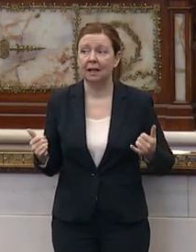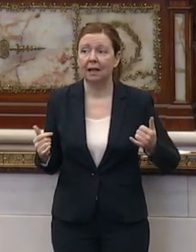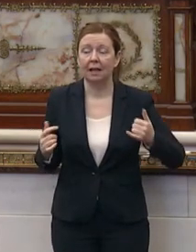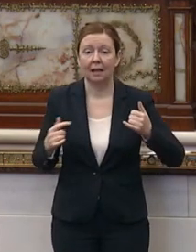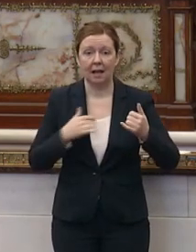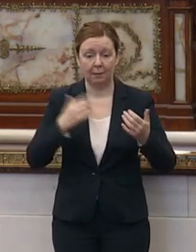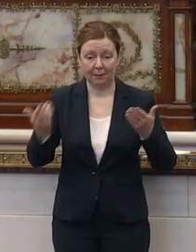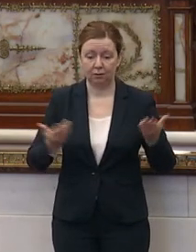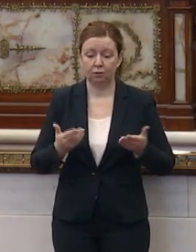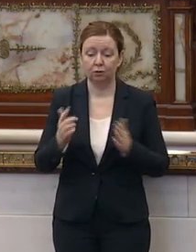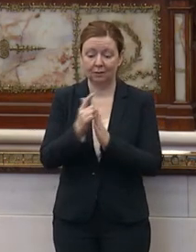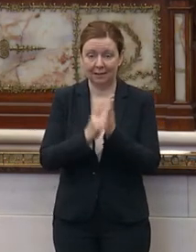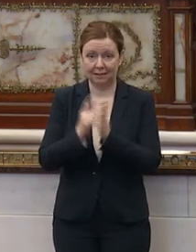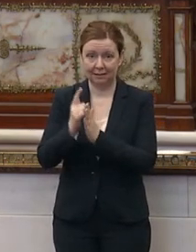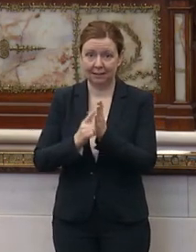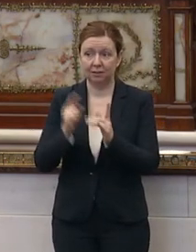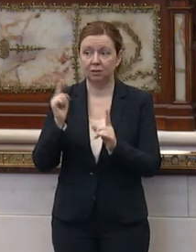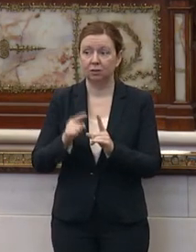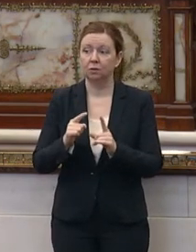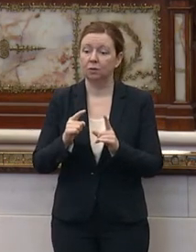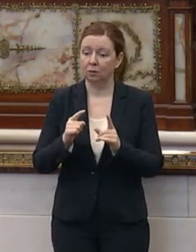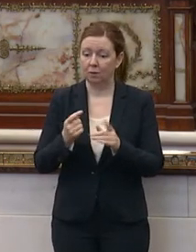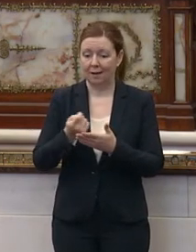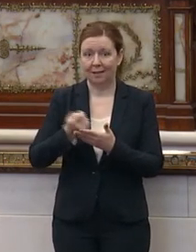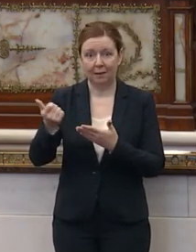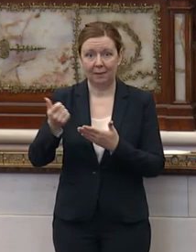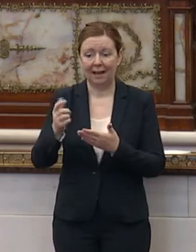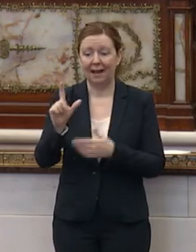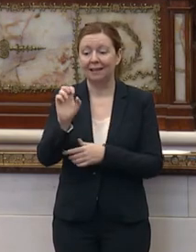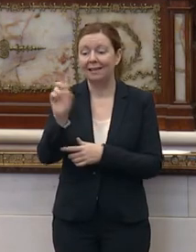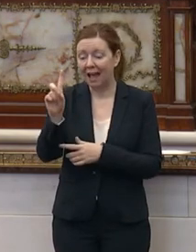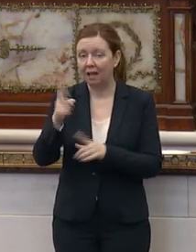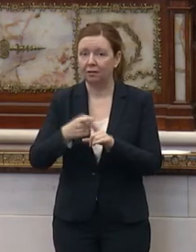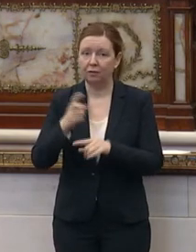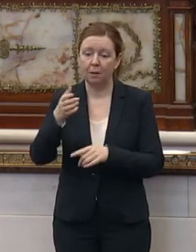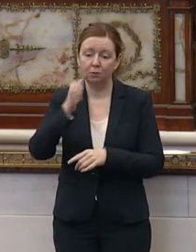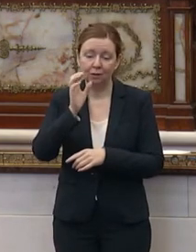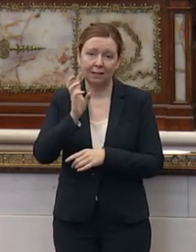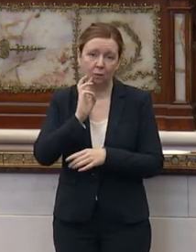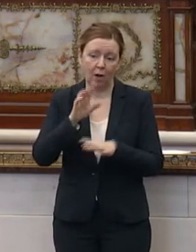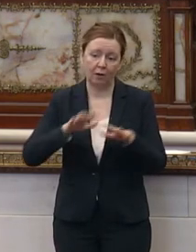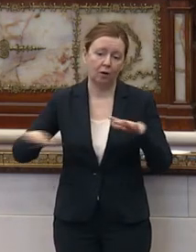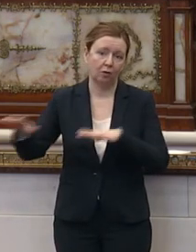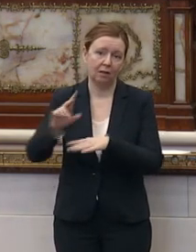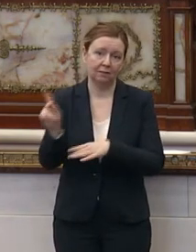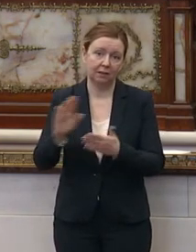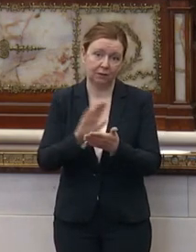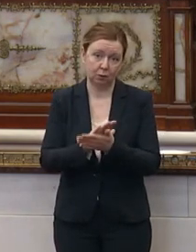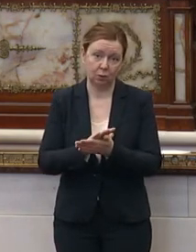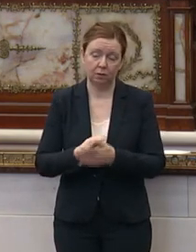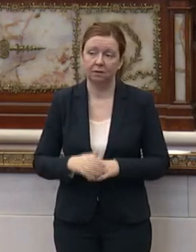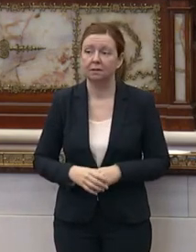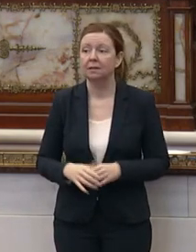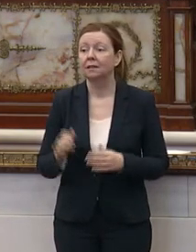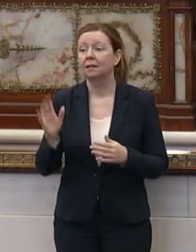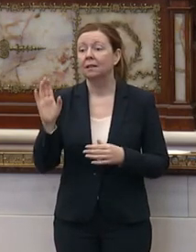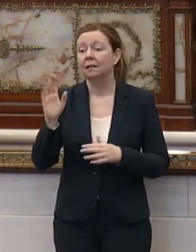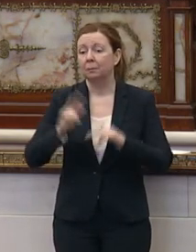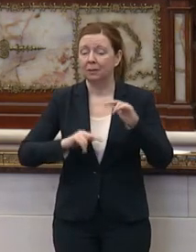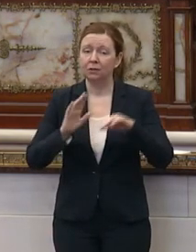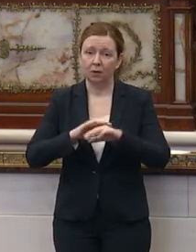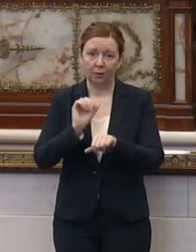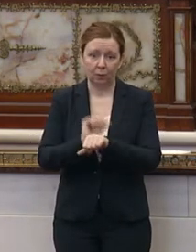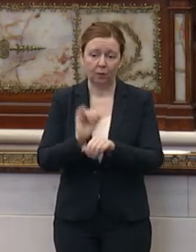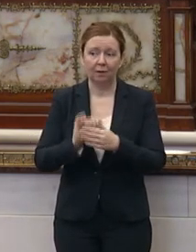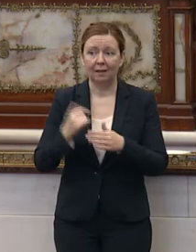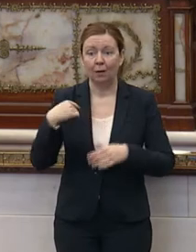am introducing legislation to effectively eliminate lead from drinking water across Philadelphia schools. This builds on the work